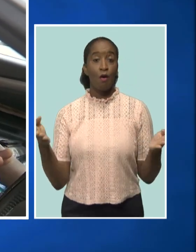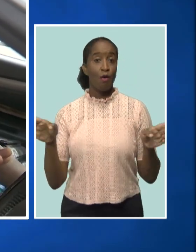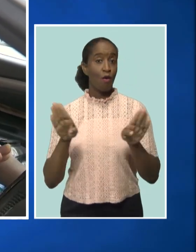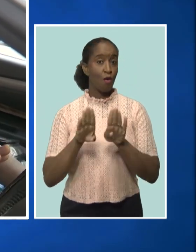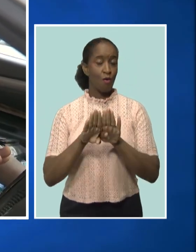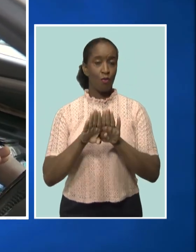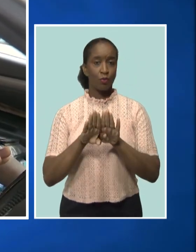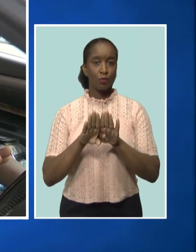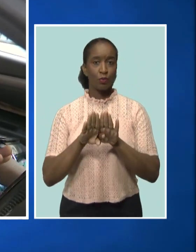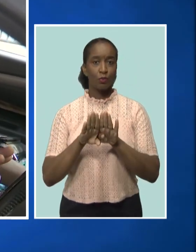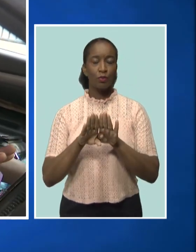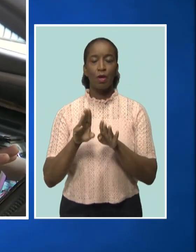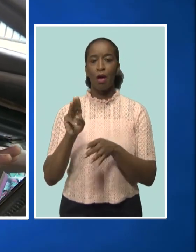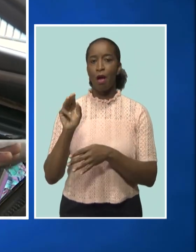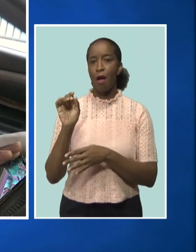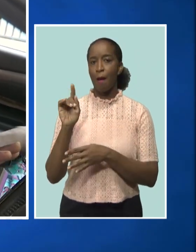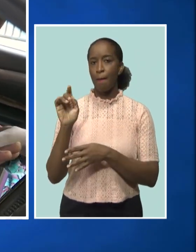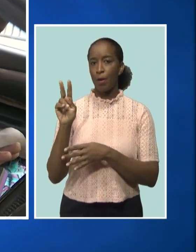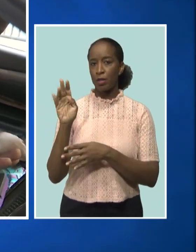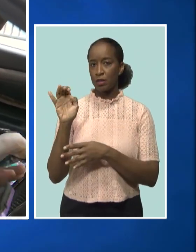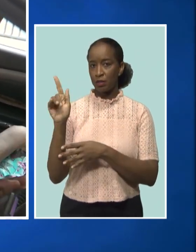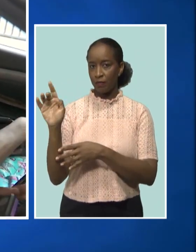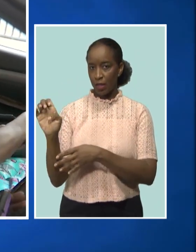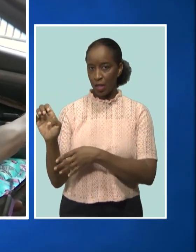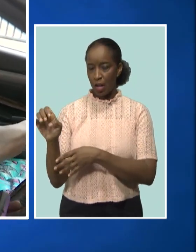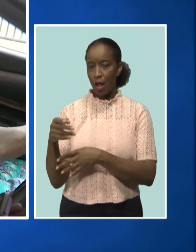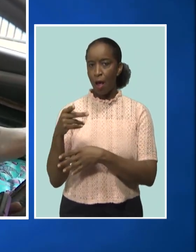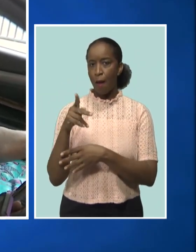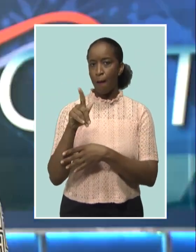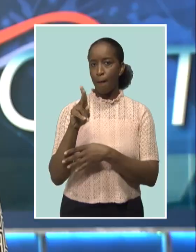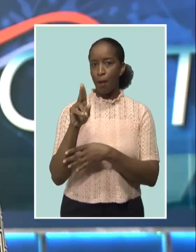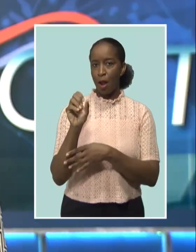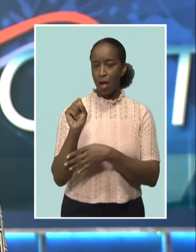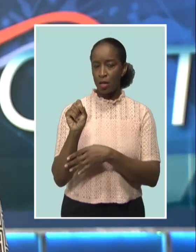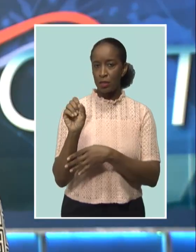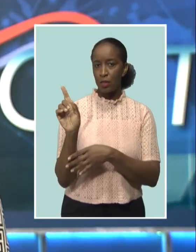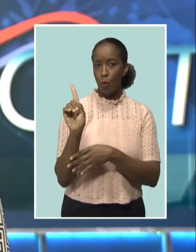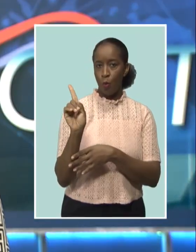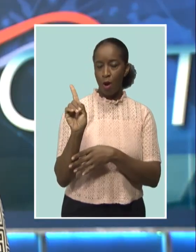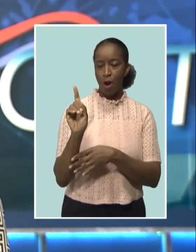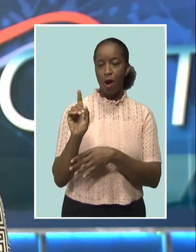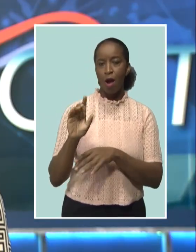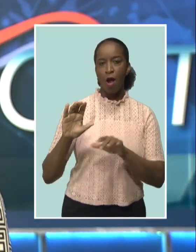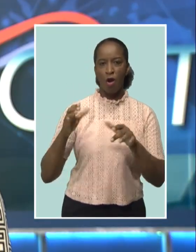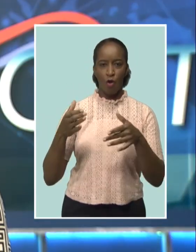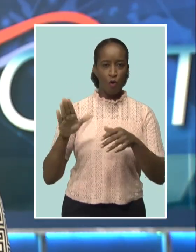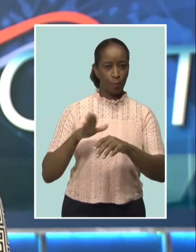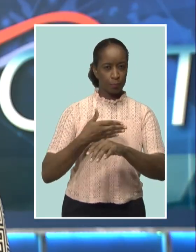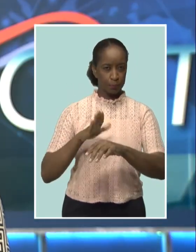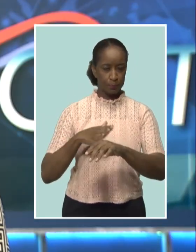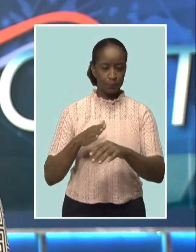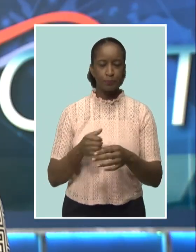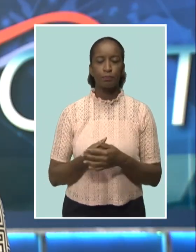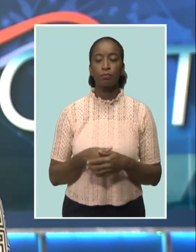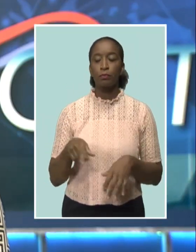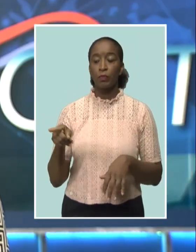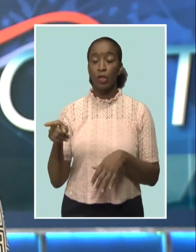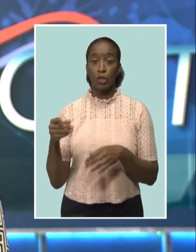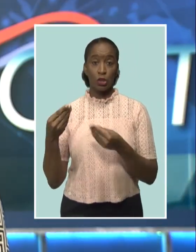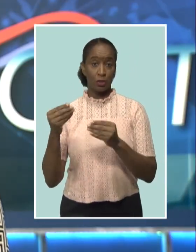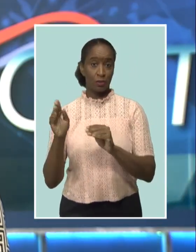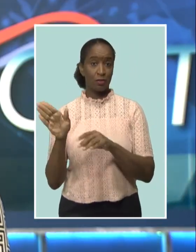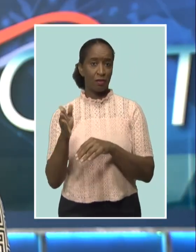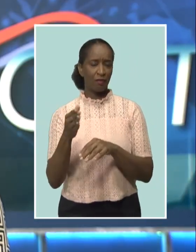festival, Morrisville and the Plus One Band. Fish vendor Lisa Green says fish sales